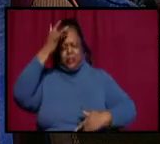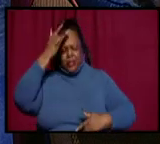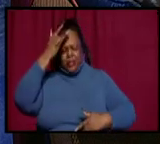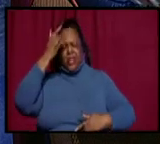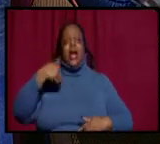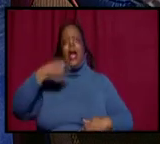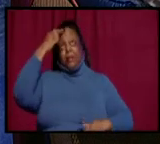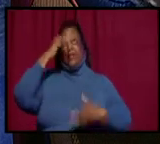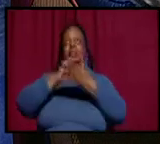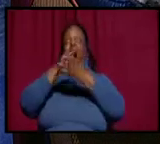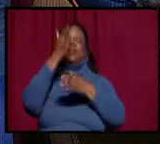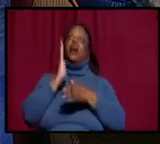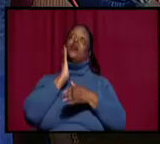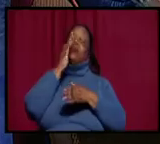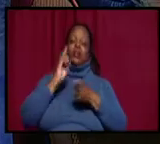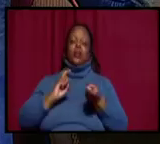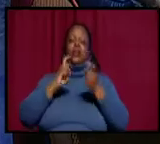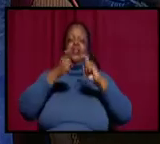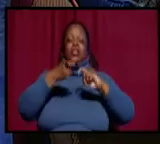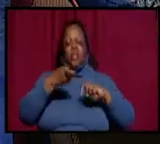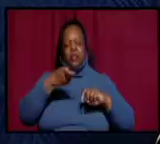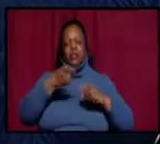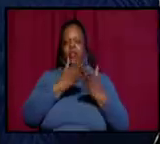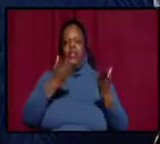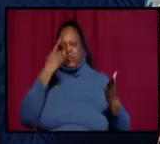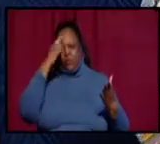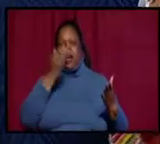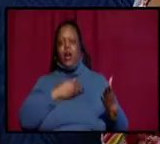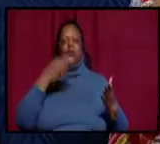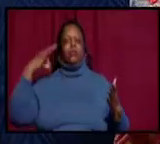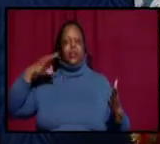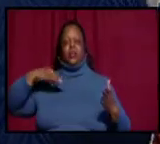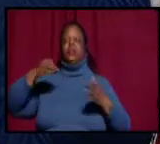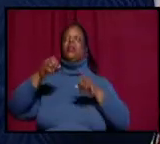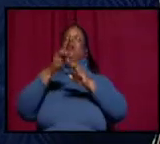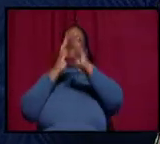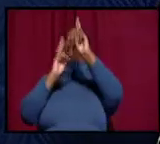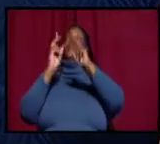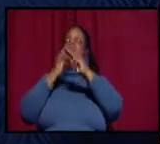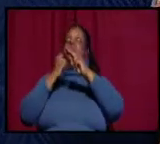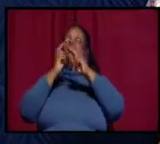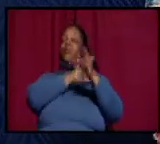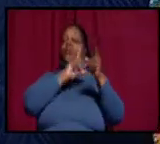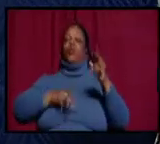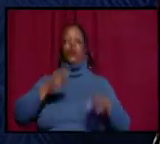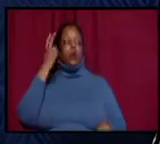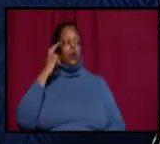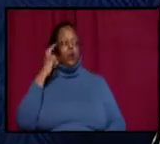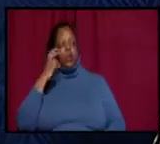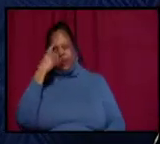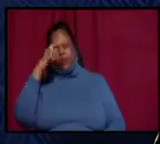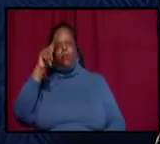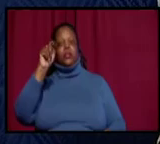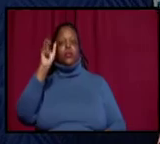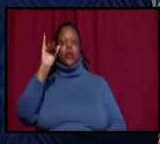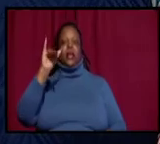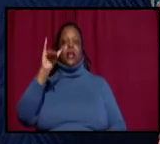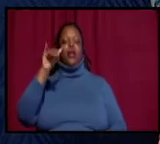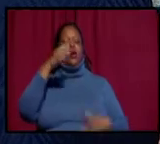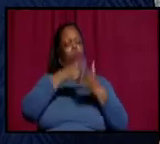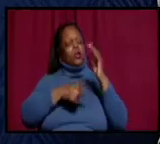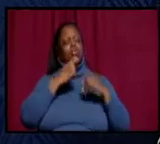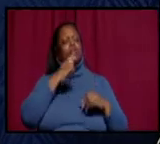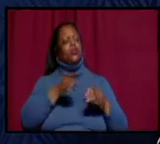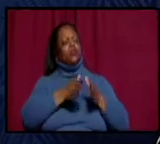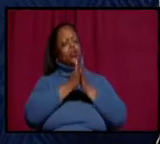I believe God is going to move on our behalf. Bless the name of the Lord. At this time, we're going to hear from Tanya. Tanya, what is it that